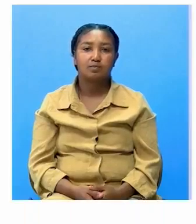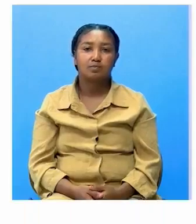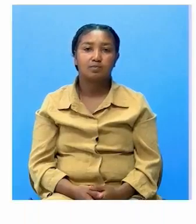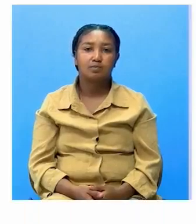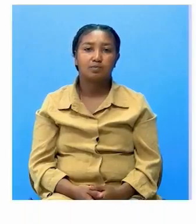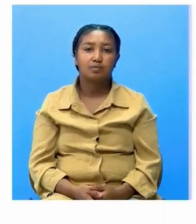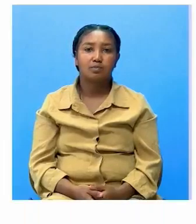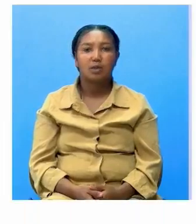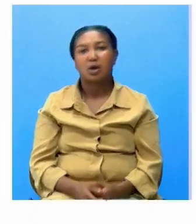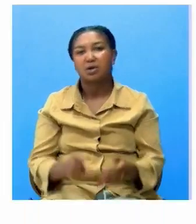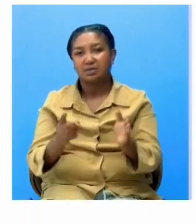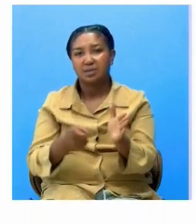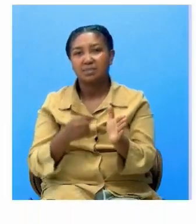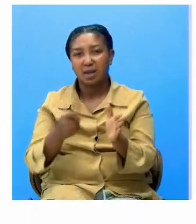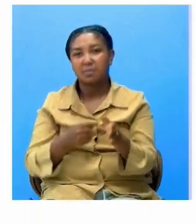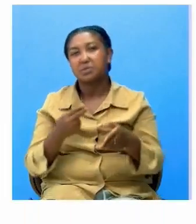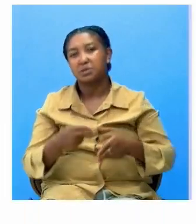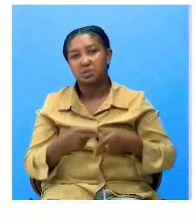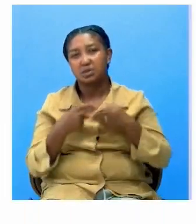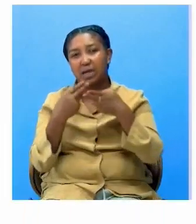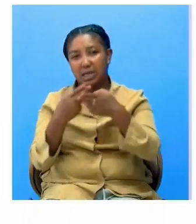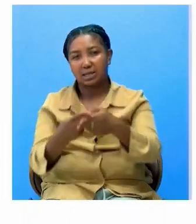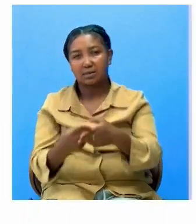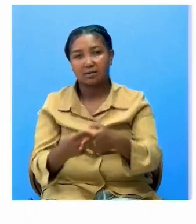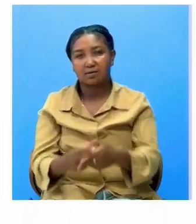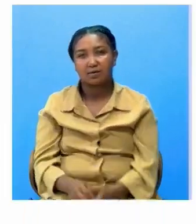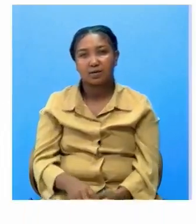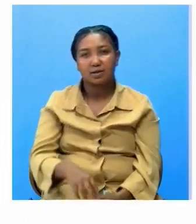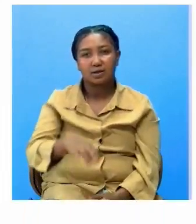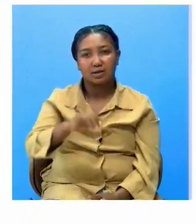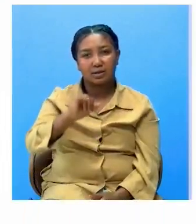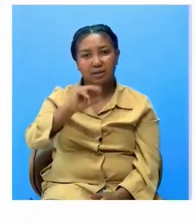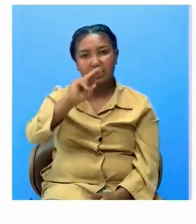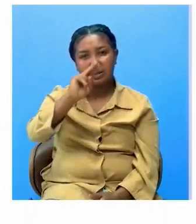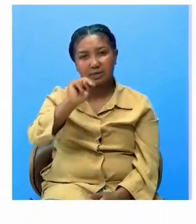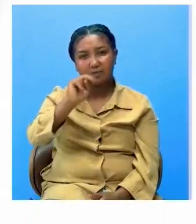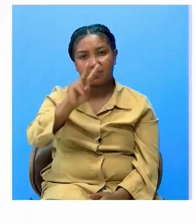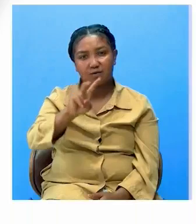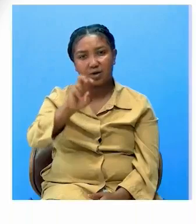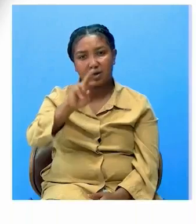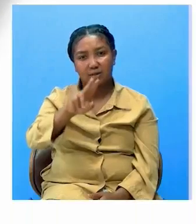Or maybe sometimes this can be said inverted comma.